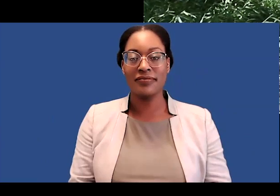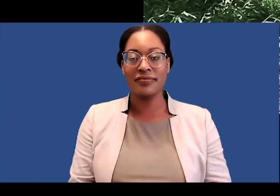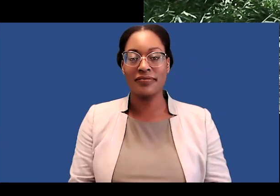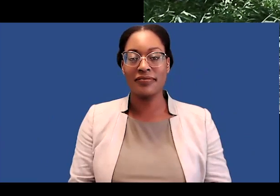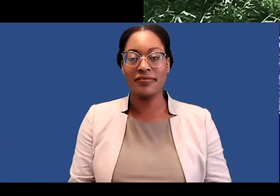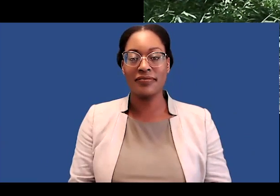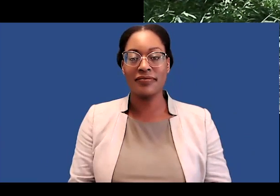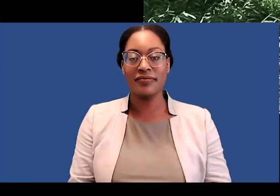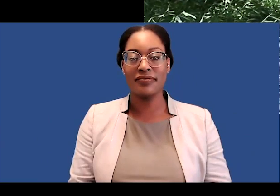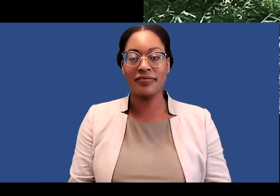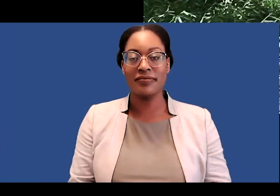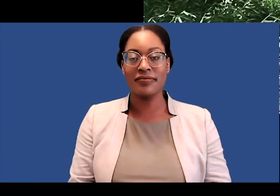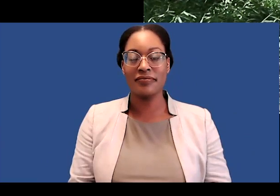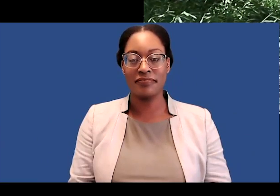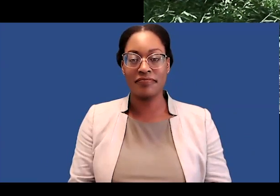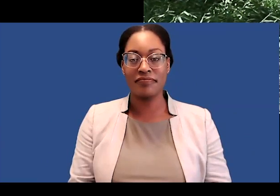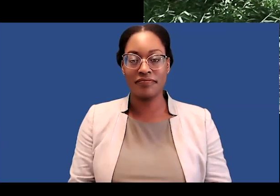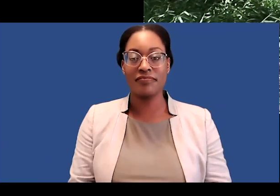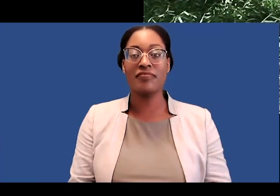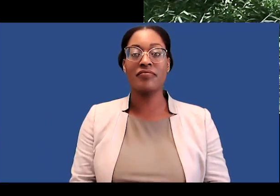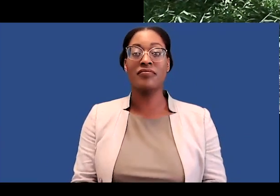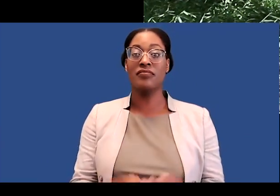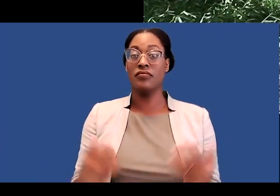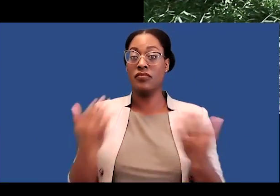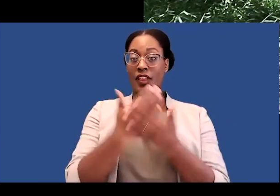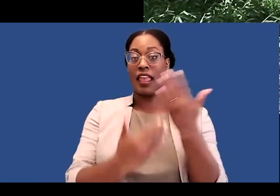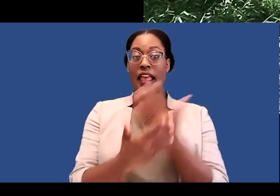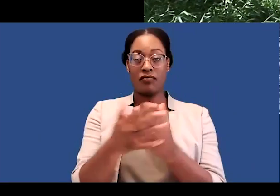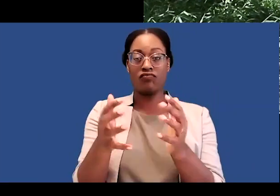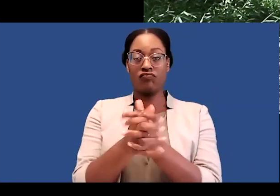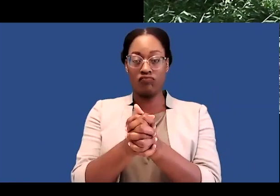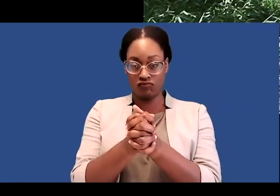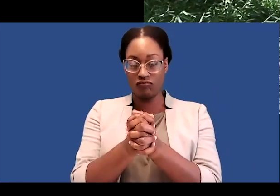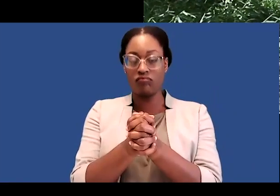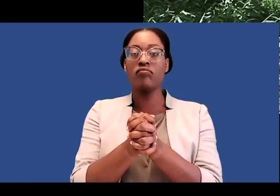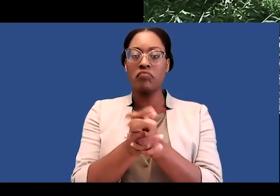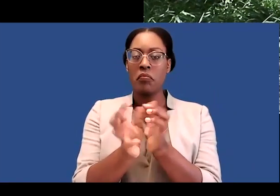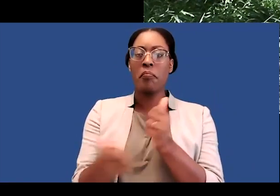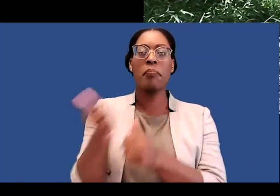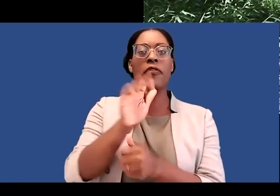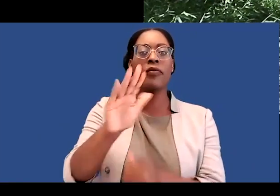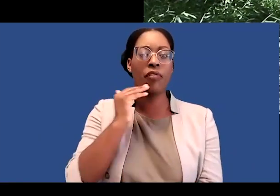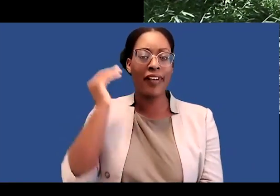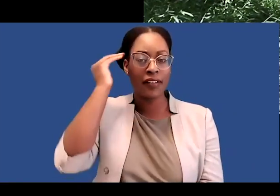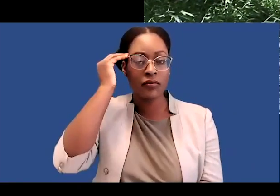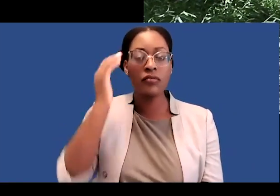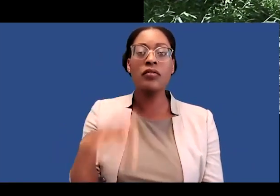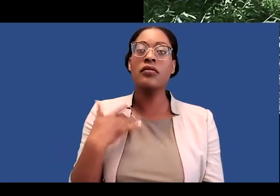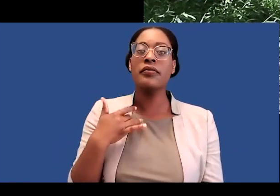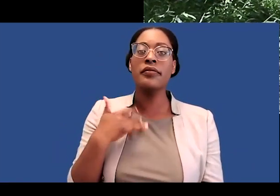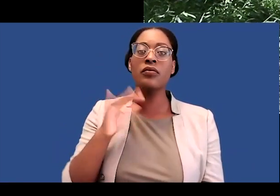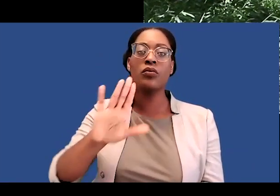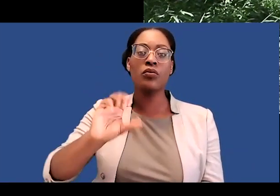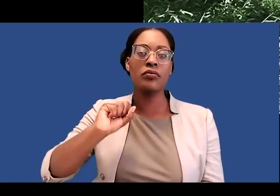Exhale, drop. I'll clasp the hands together, send them up. We're going to lengthen the spine here, pull the